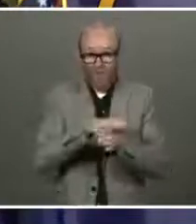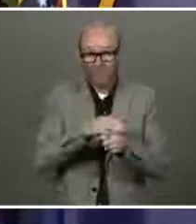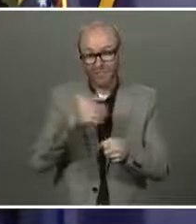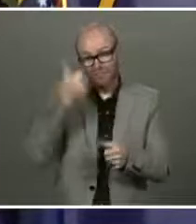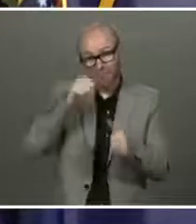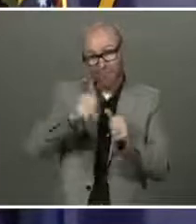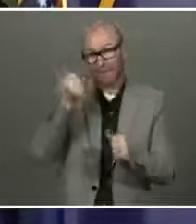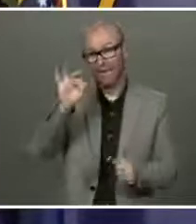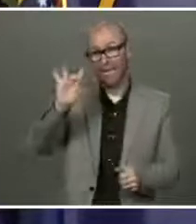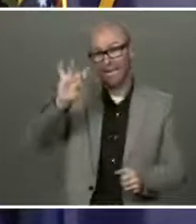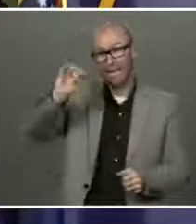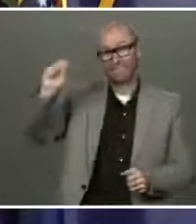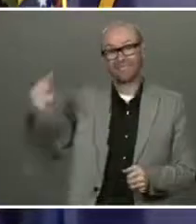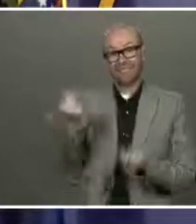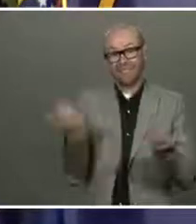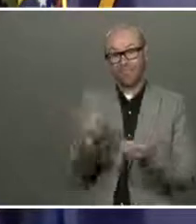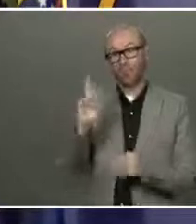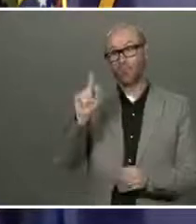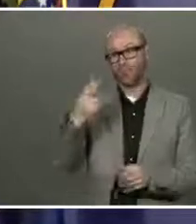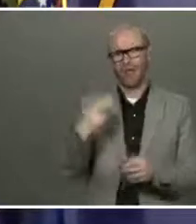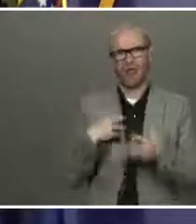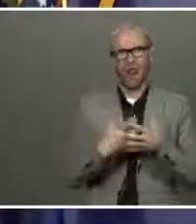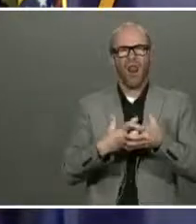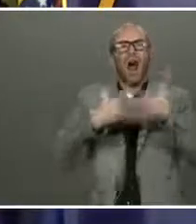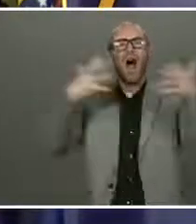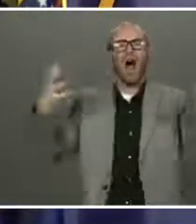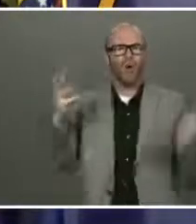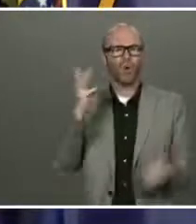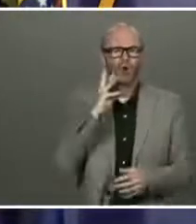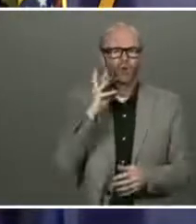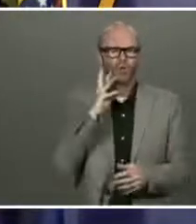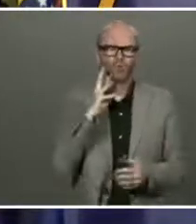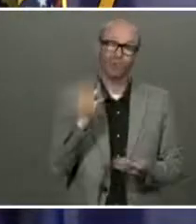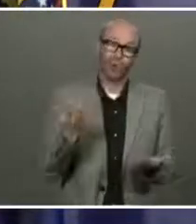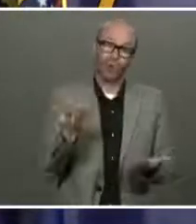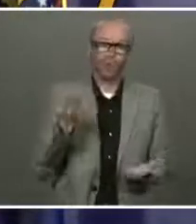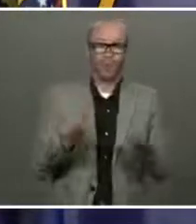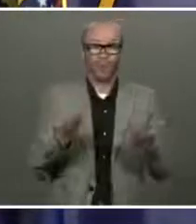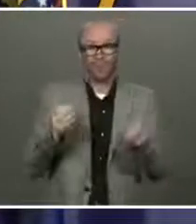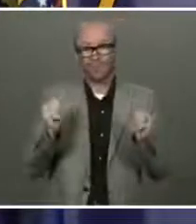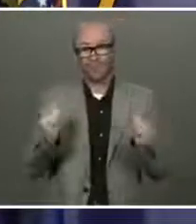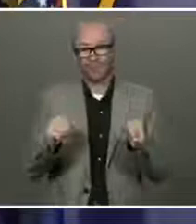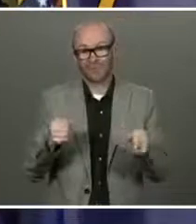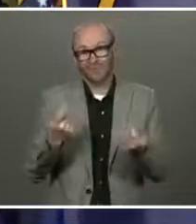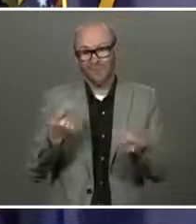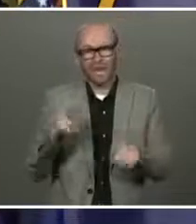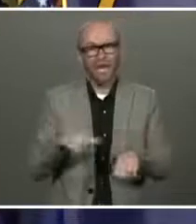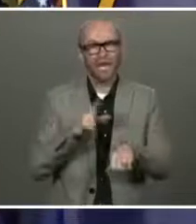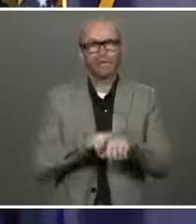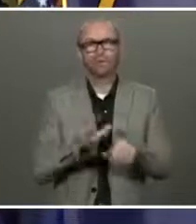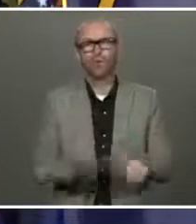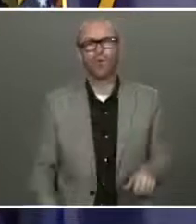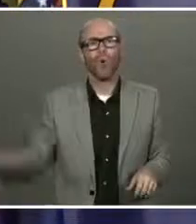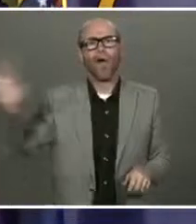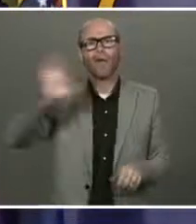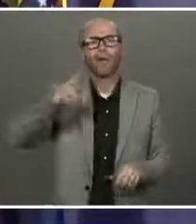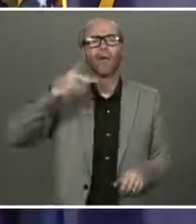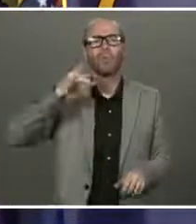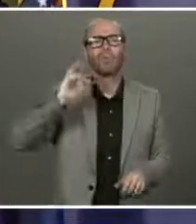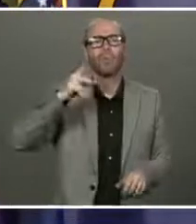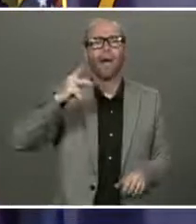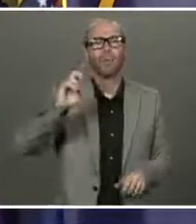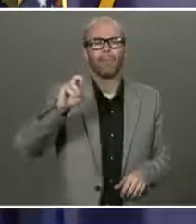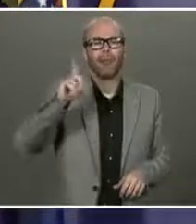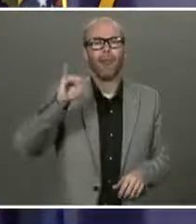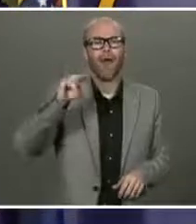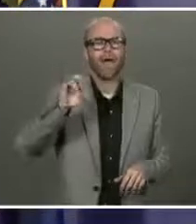right? And so is there a possibility of some sort of kind of nationwide pipeline system that would allow us to